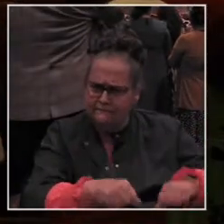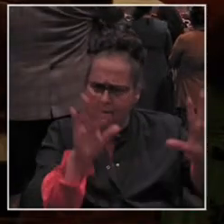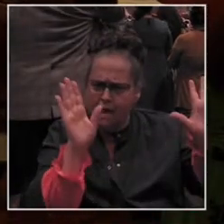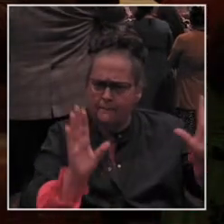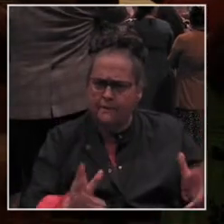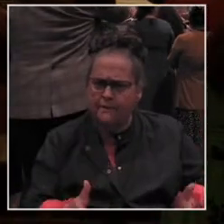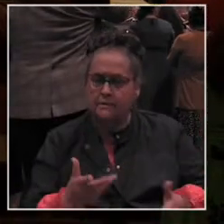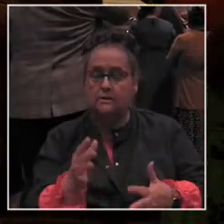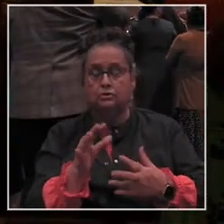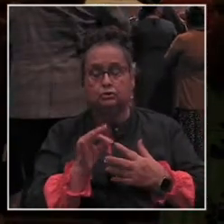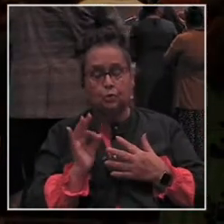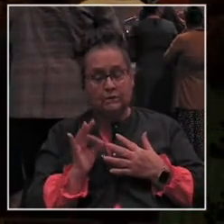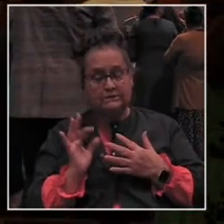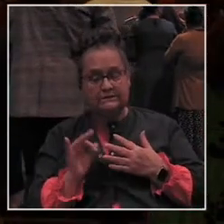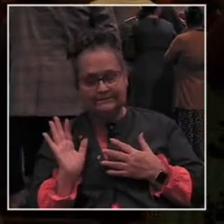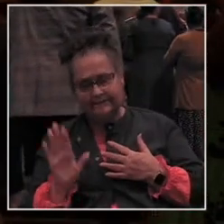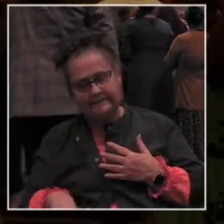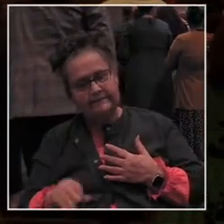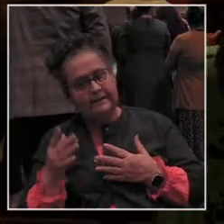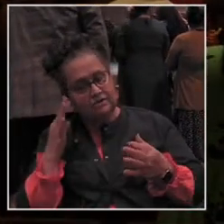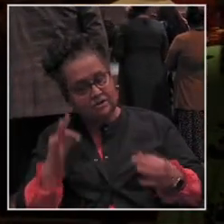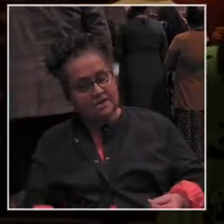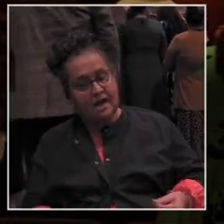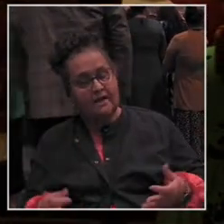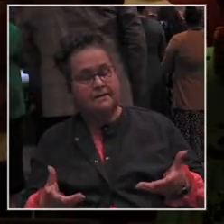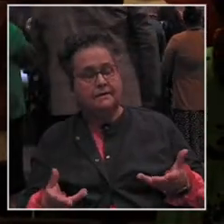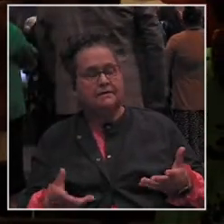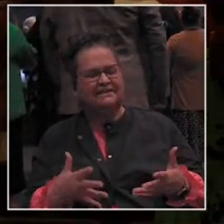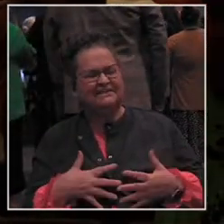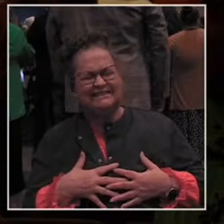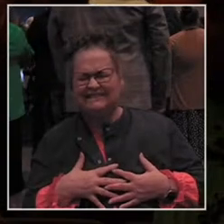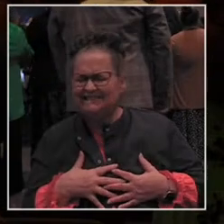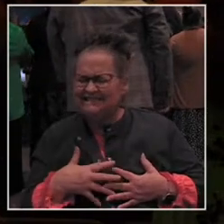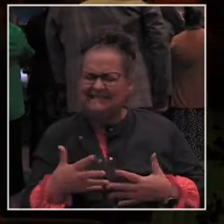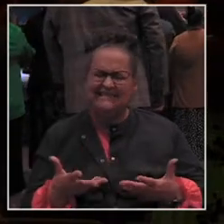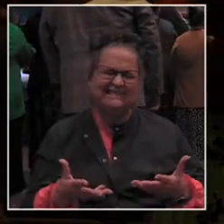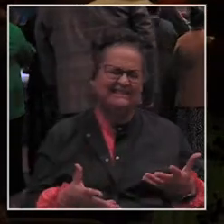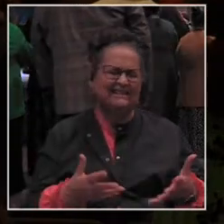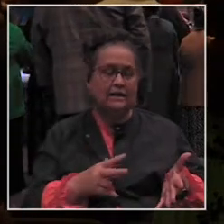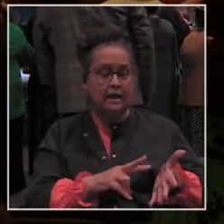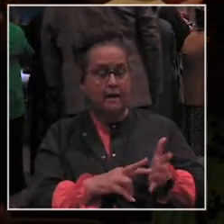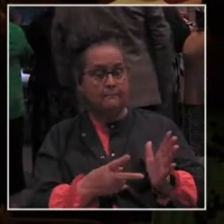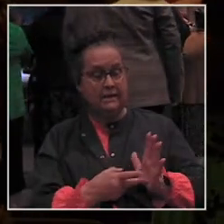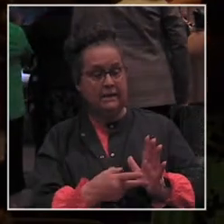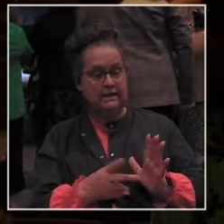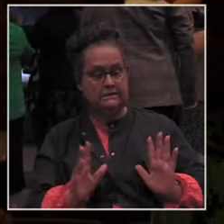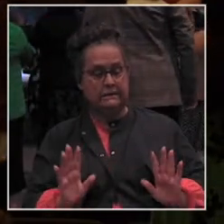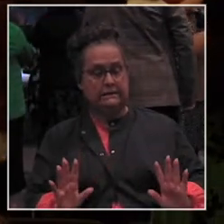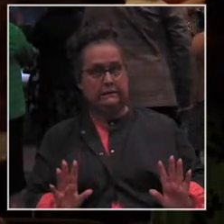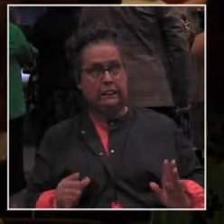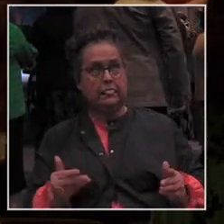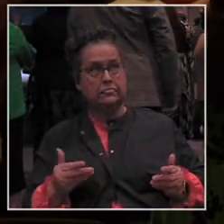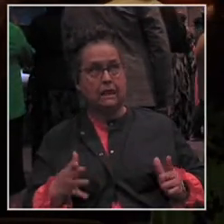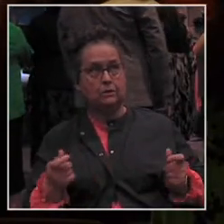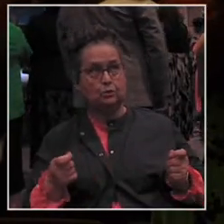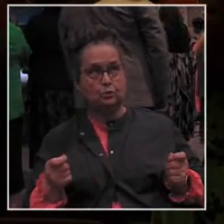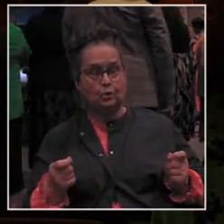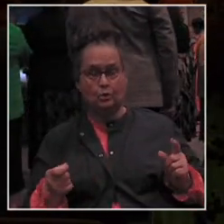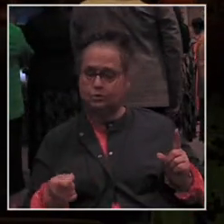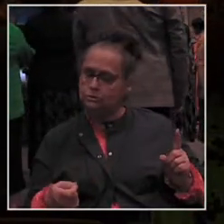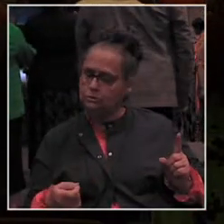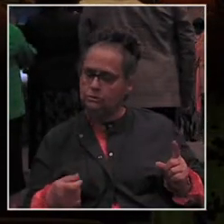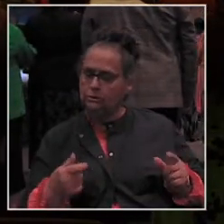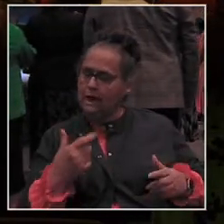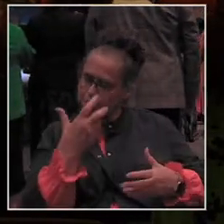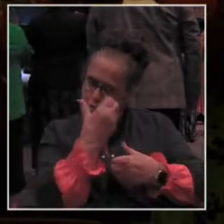some choices that he's been prompting you to make that you've been hesitant to make because it means taking your hands off the steering wheel and saying, God, I